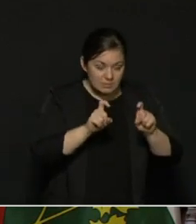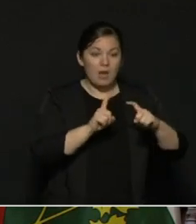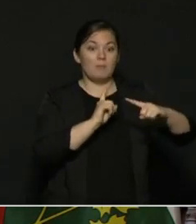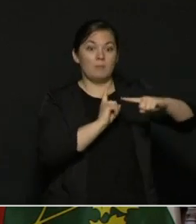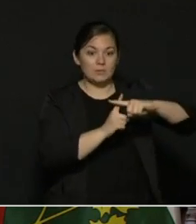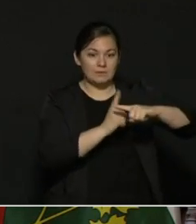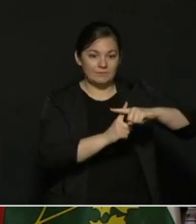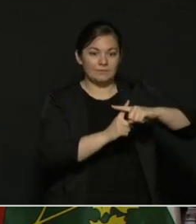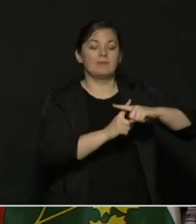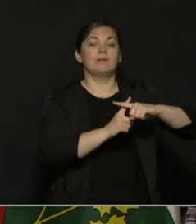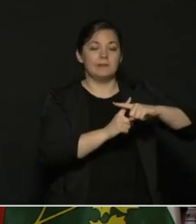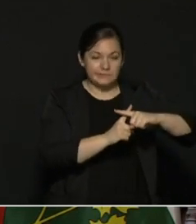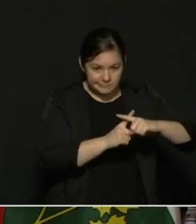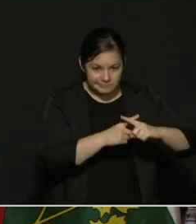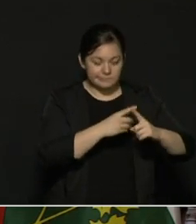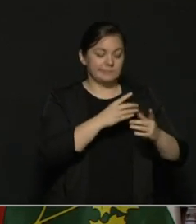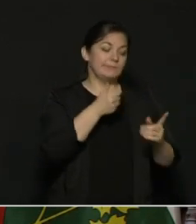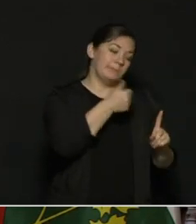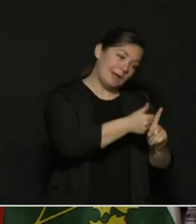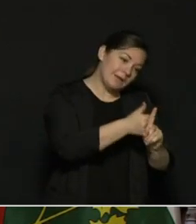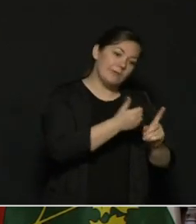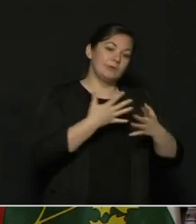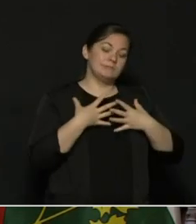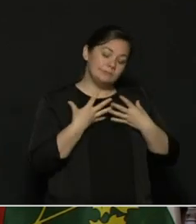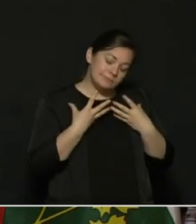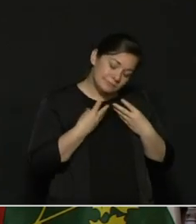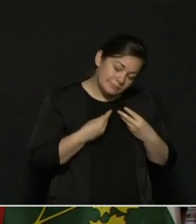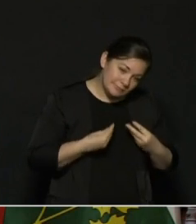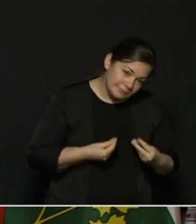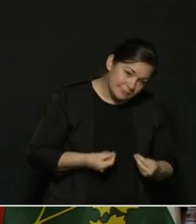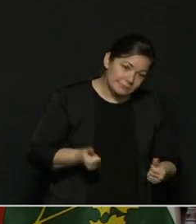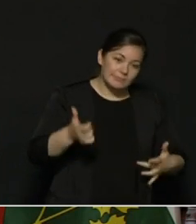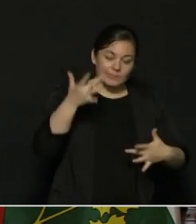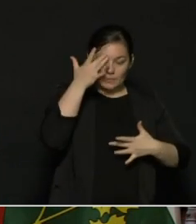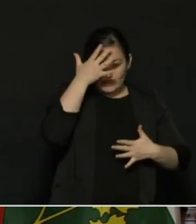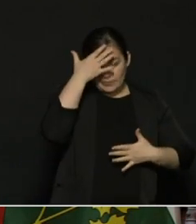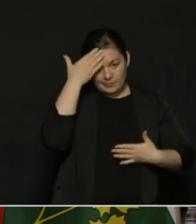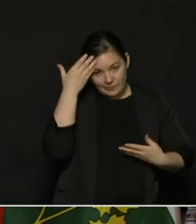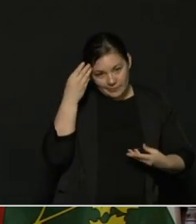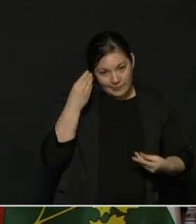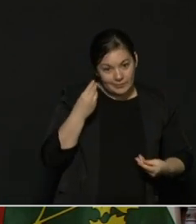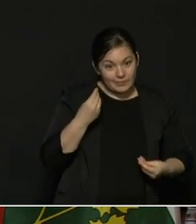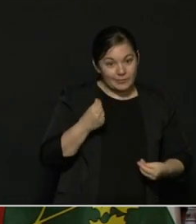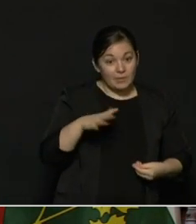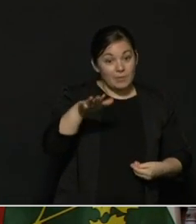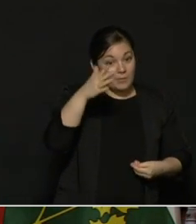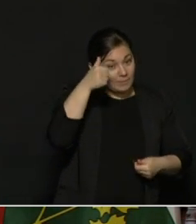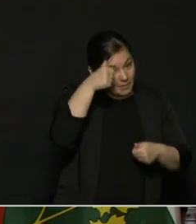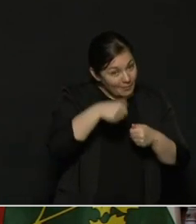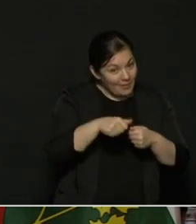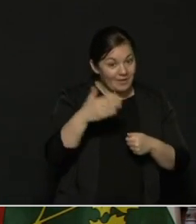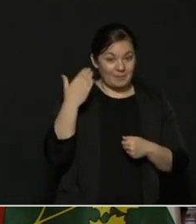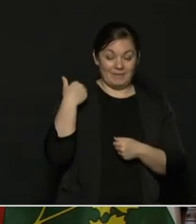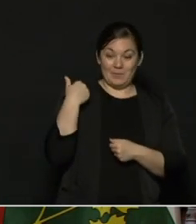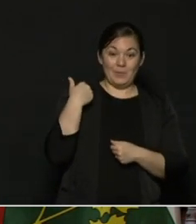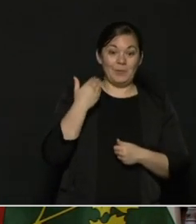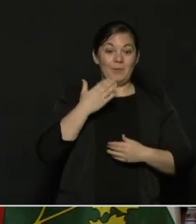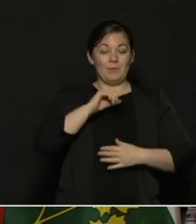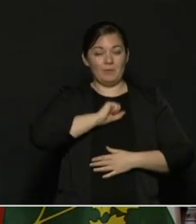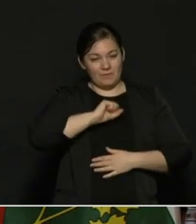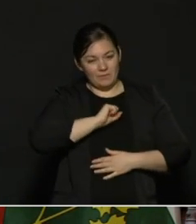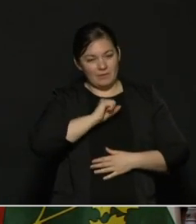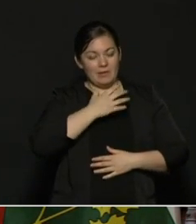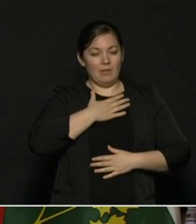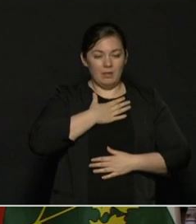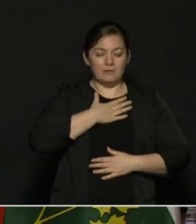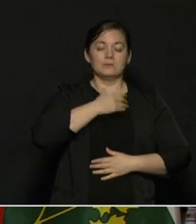you've had contact with a case or travel in the past, and the symptoms, we've widened the definition because we found that some people with very mild symptoms or some newer